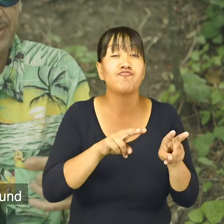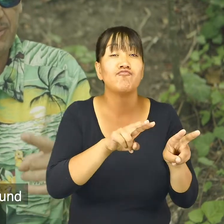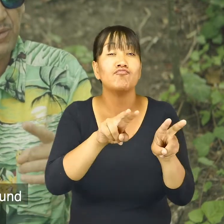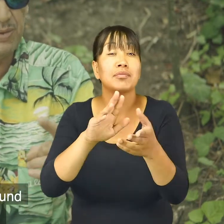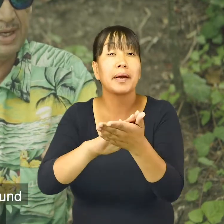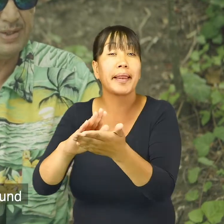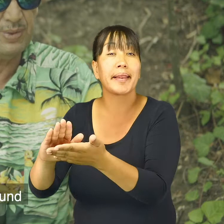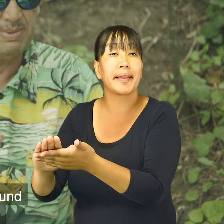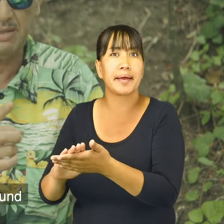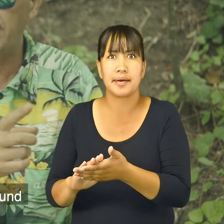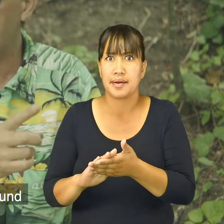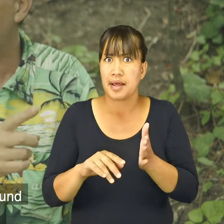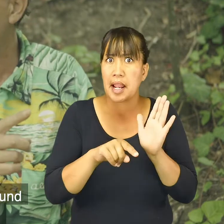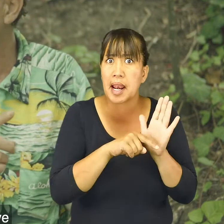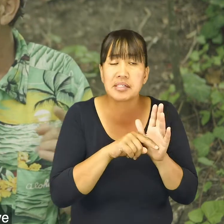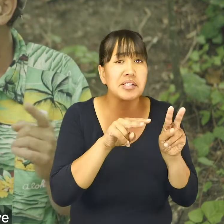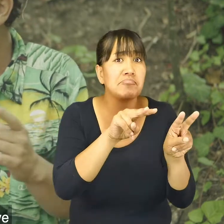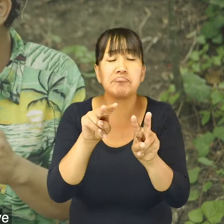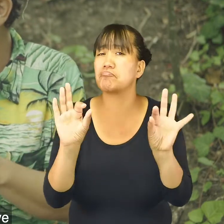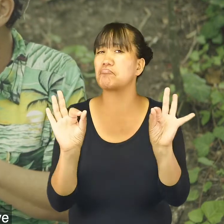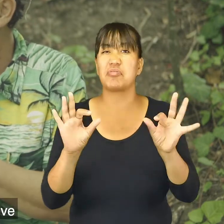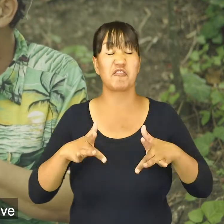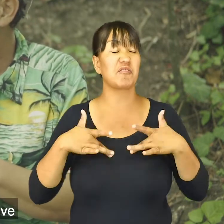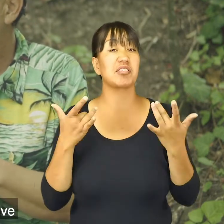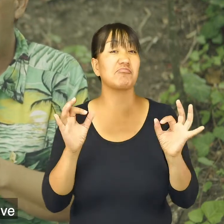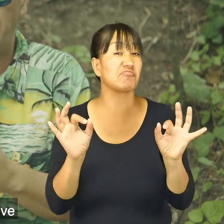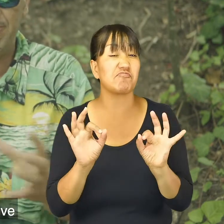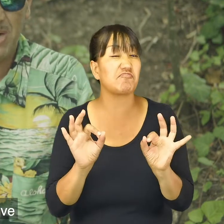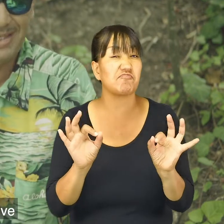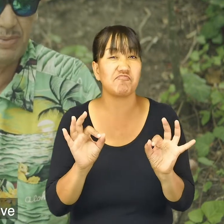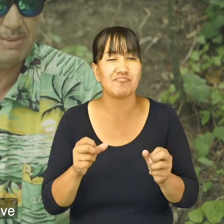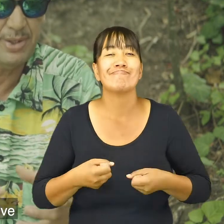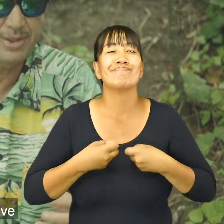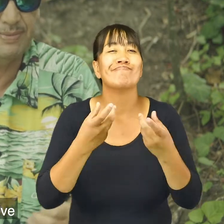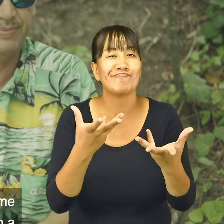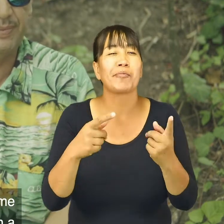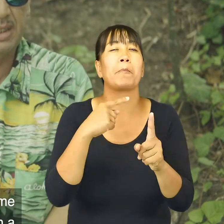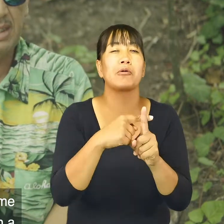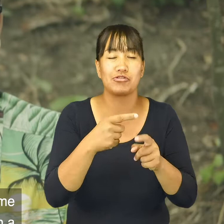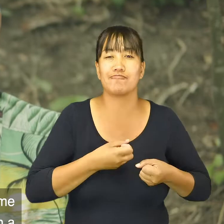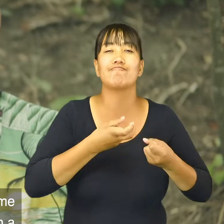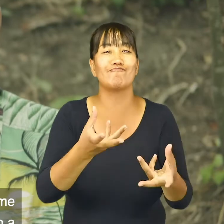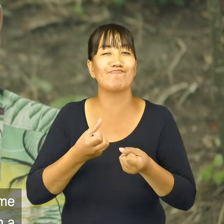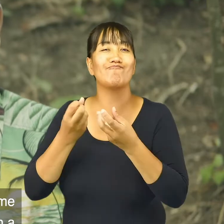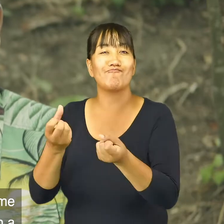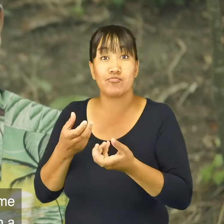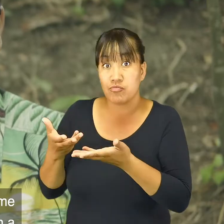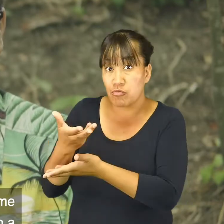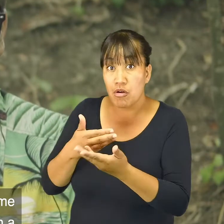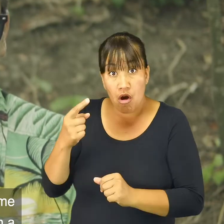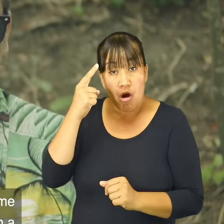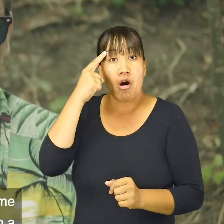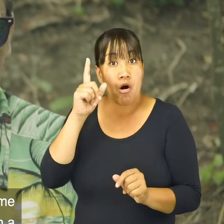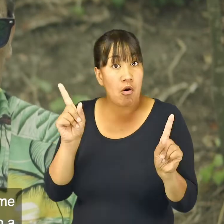and we did a walk around sweeping the whenua of anything there was negative, and we bind it with the positive. And the thought at